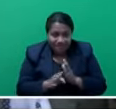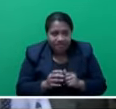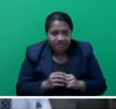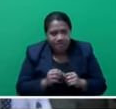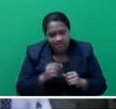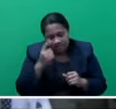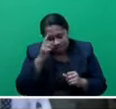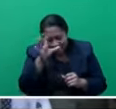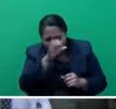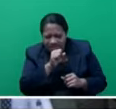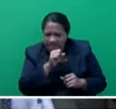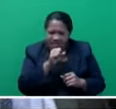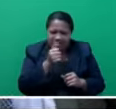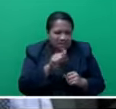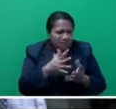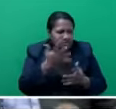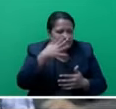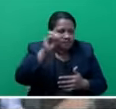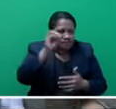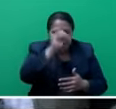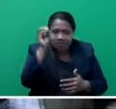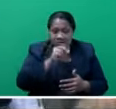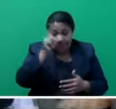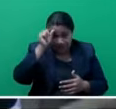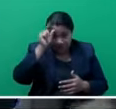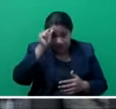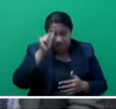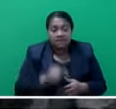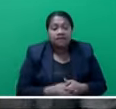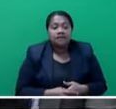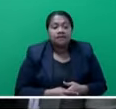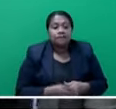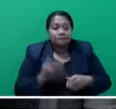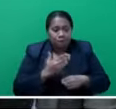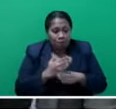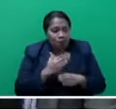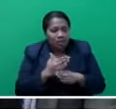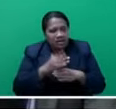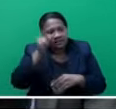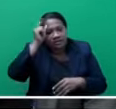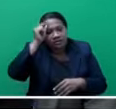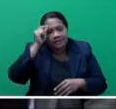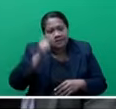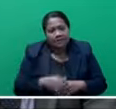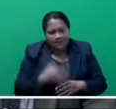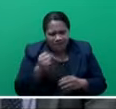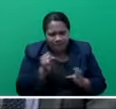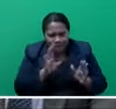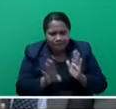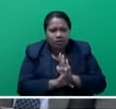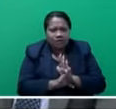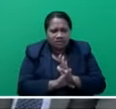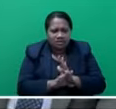between 15% of Fijians, working Fijians, have private insurance.